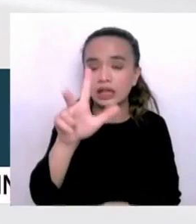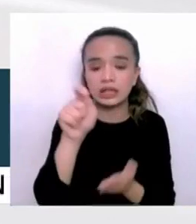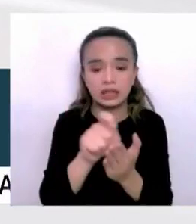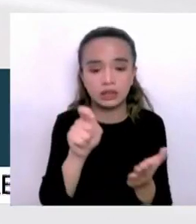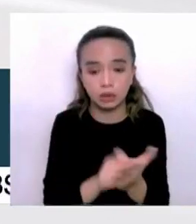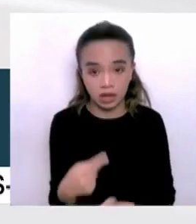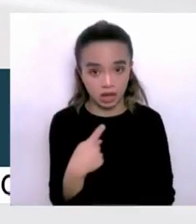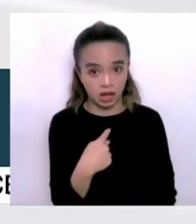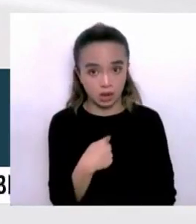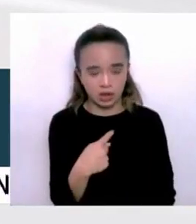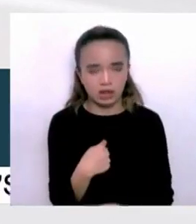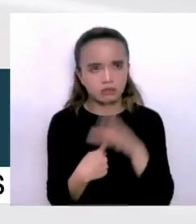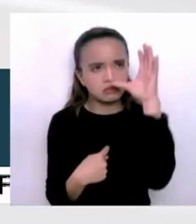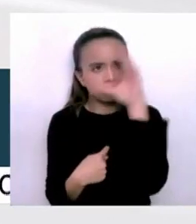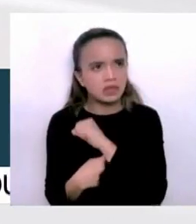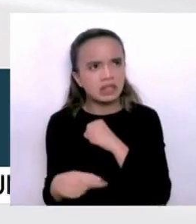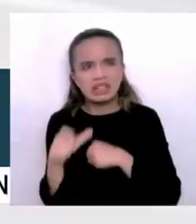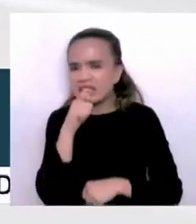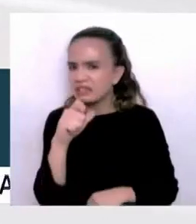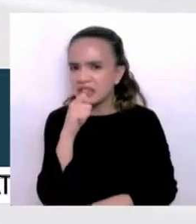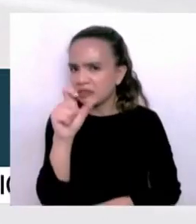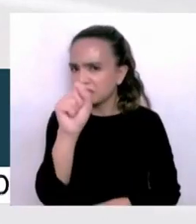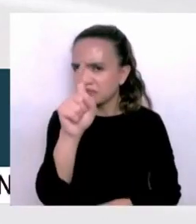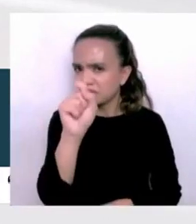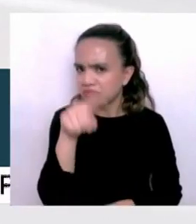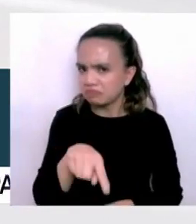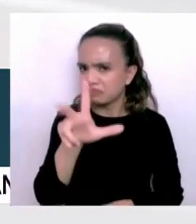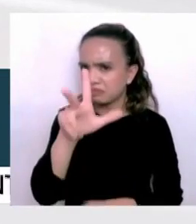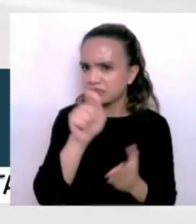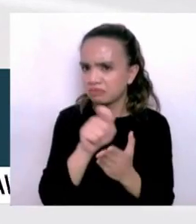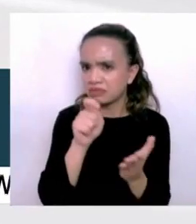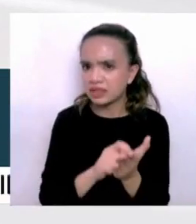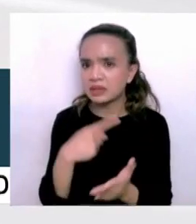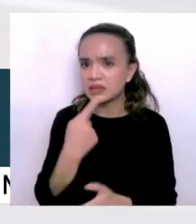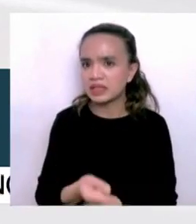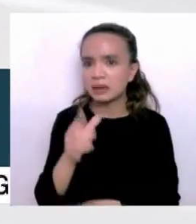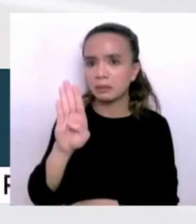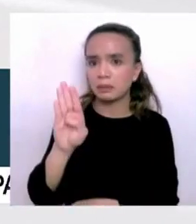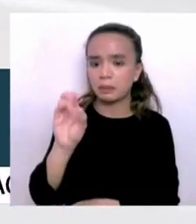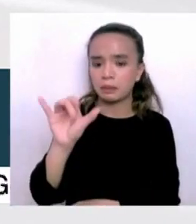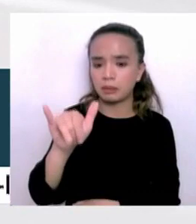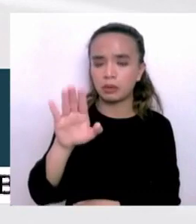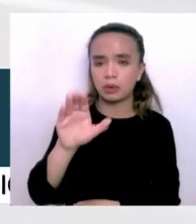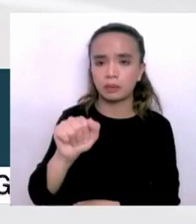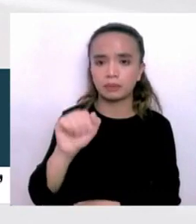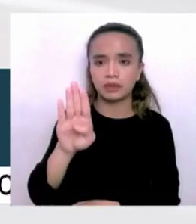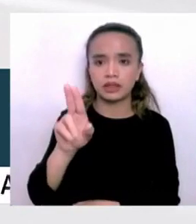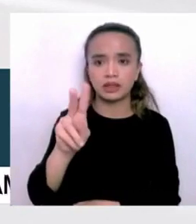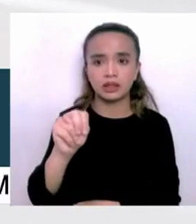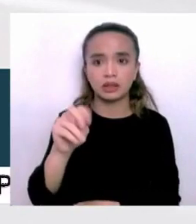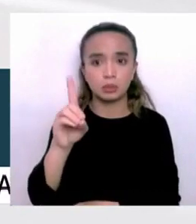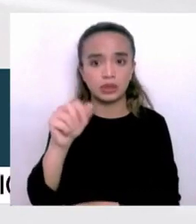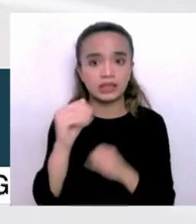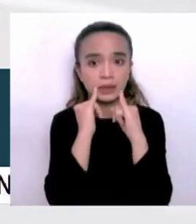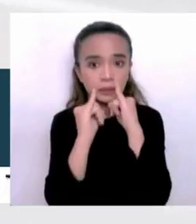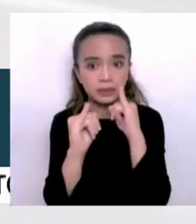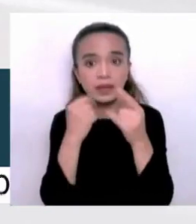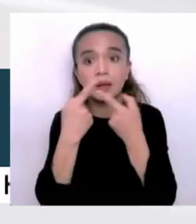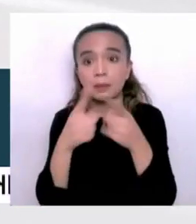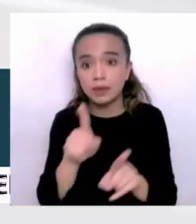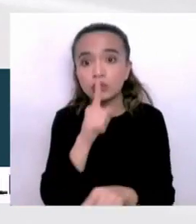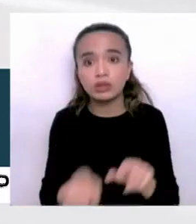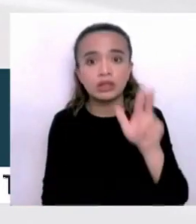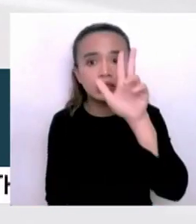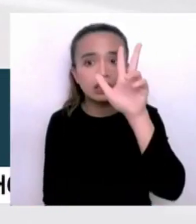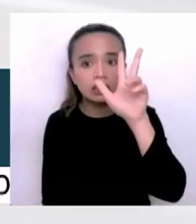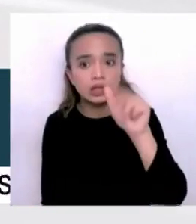I estimated it's not 11.3 trillion as Boy Abunda said in their interview. But it is 13